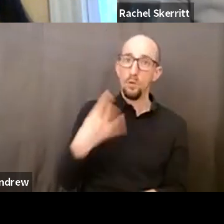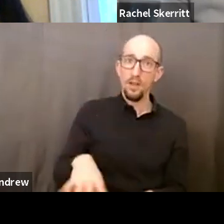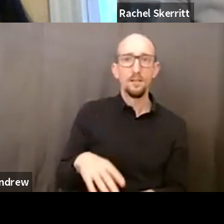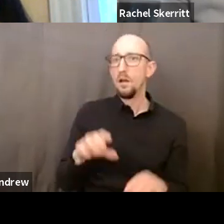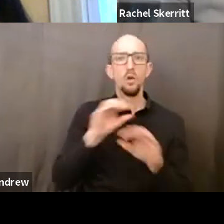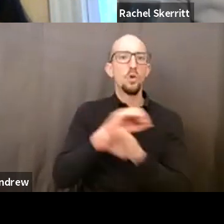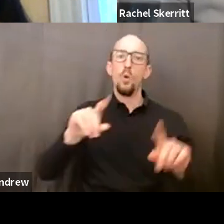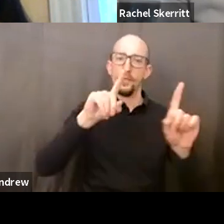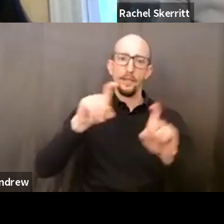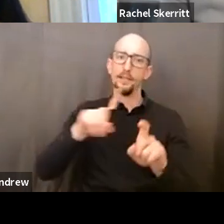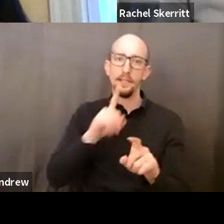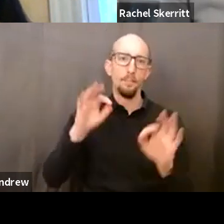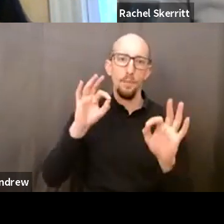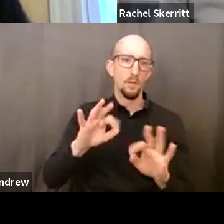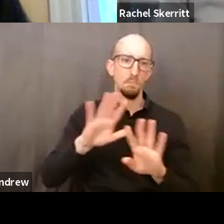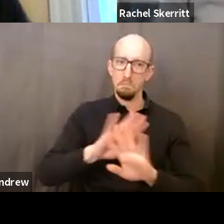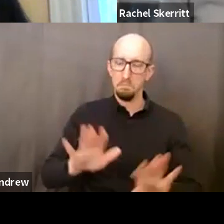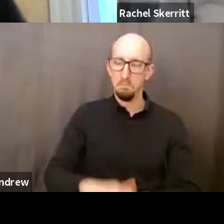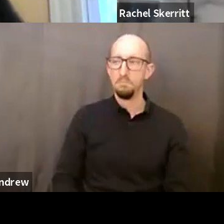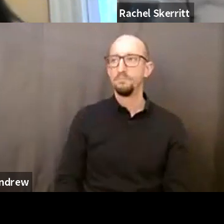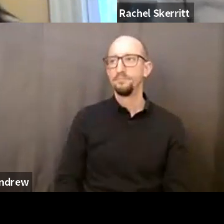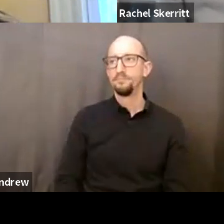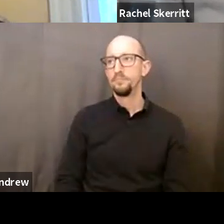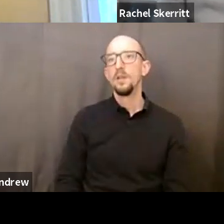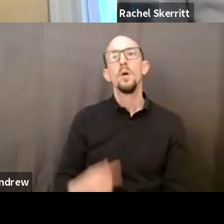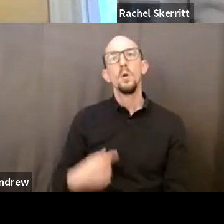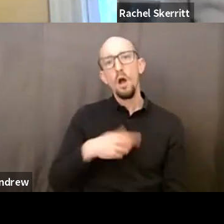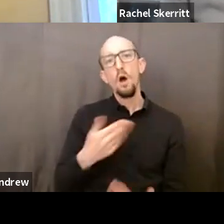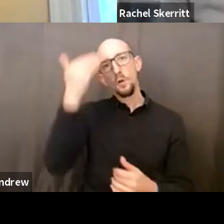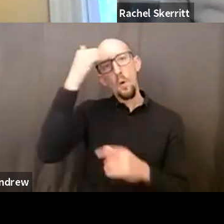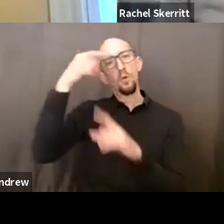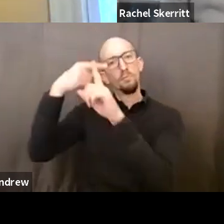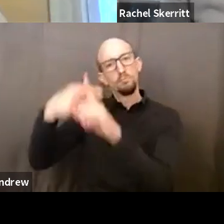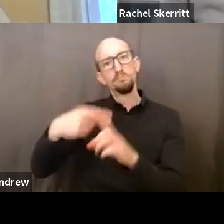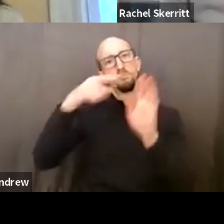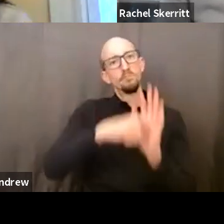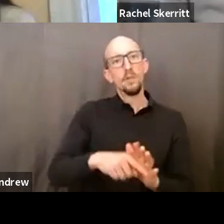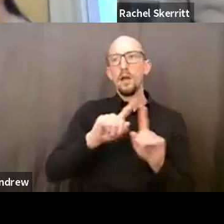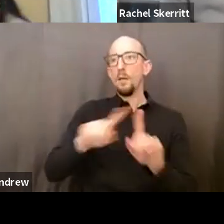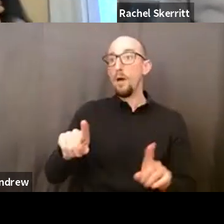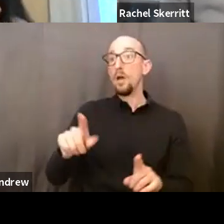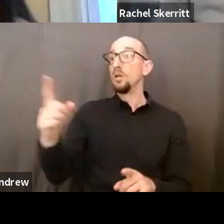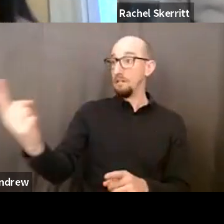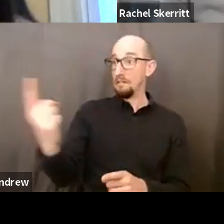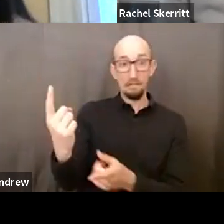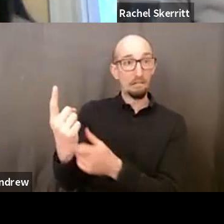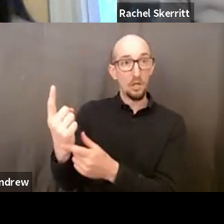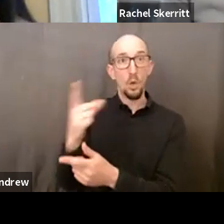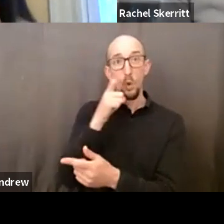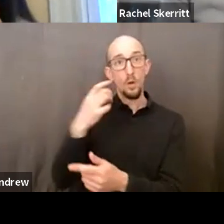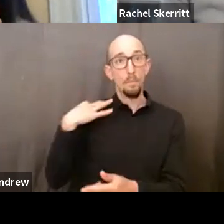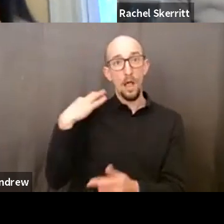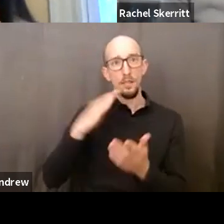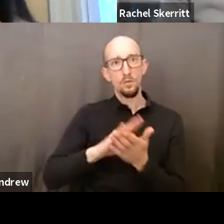And we know the pros and cons, but we still have to determine the readiness of the applicant pool somehow.